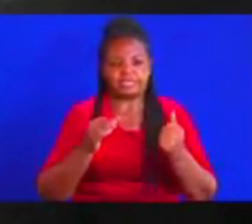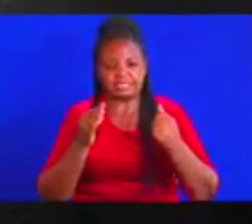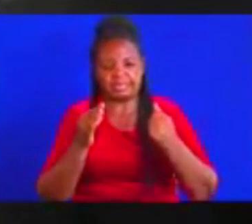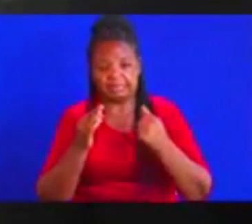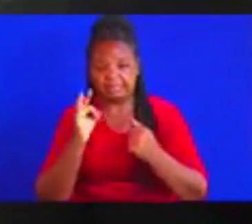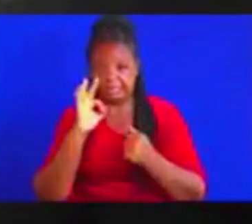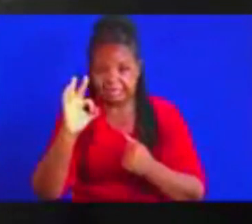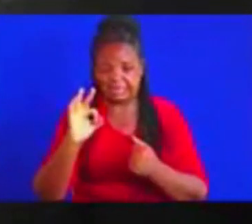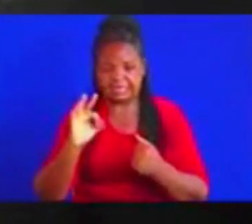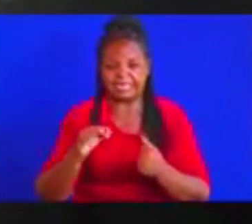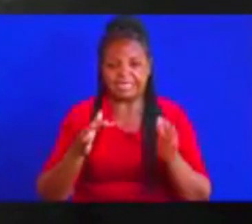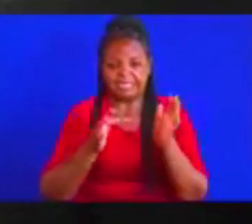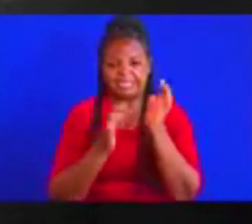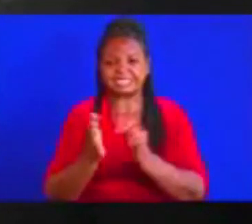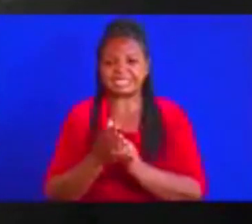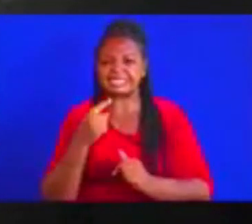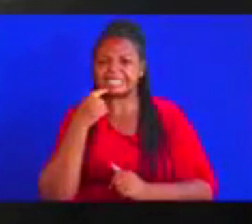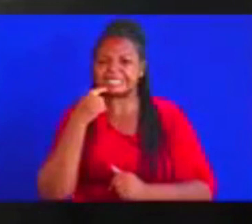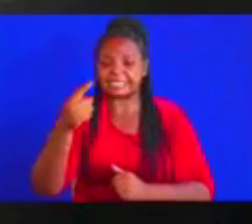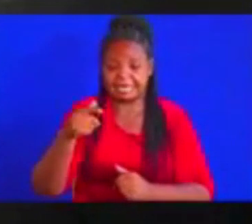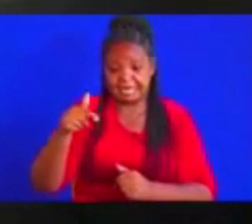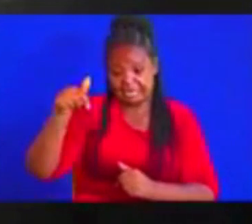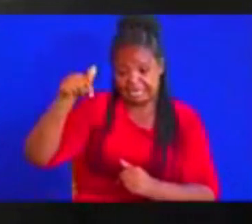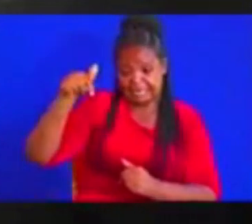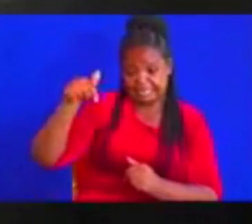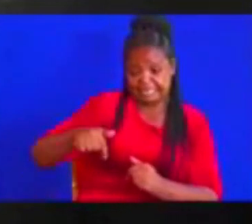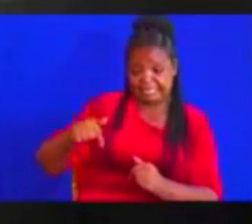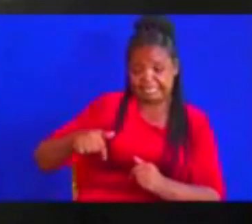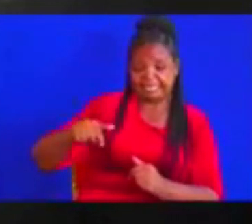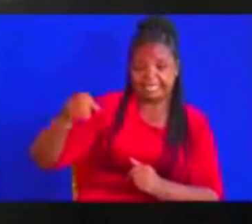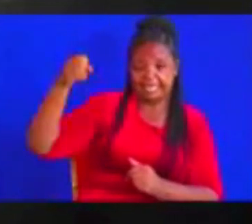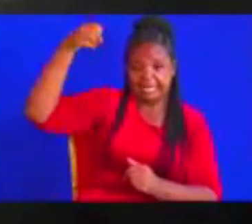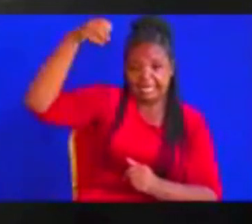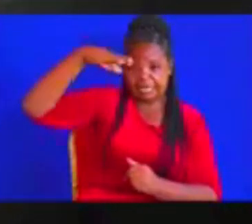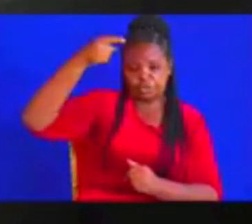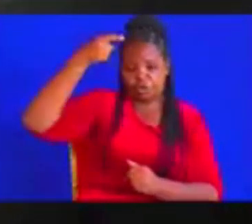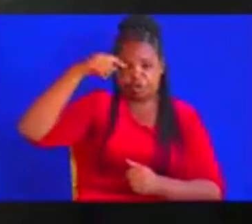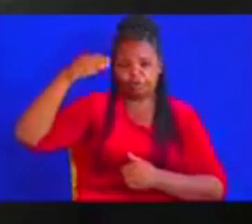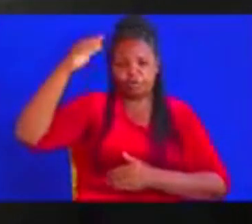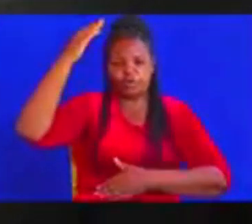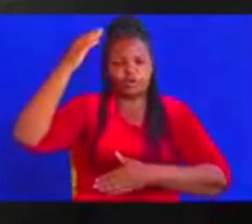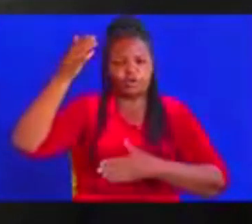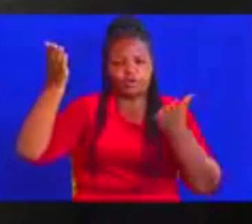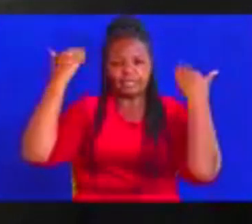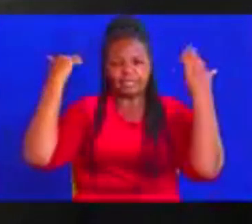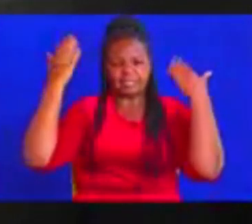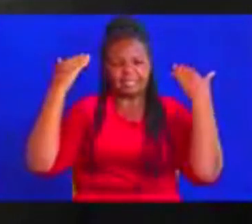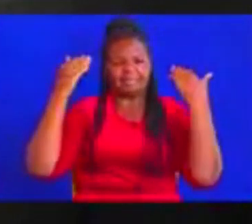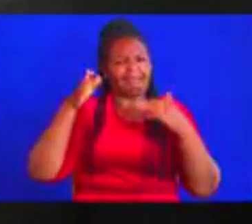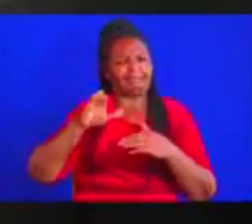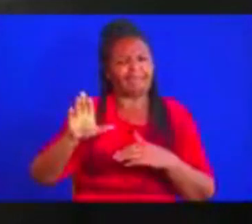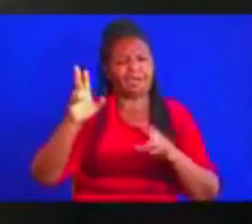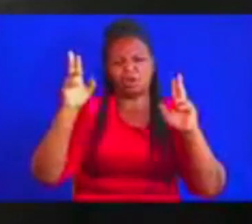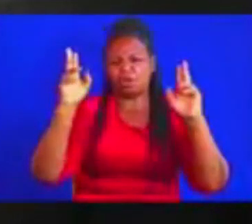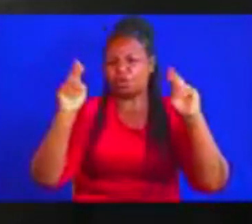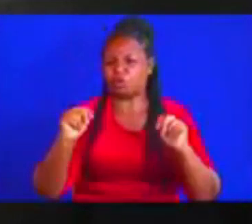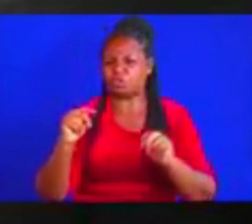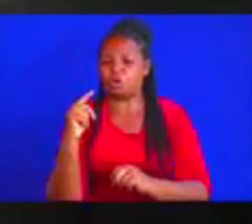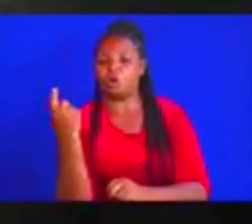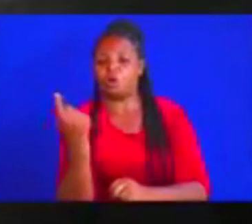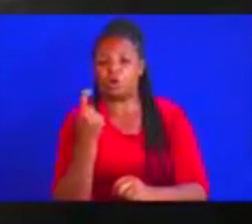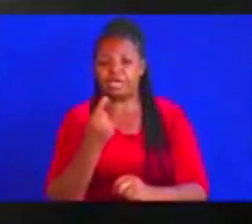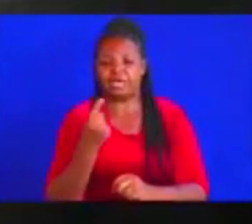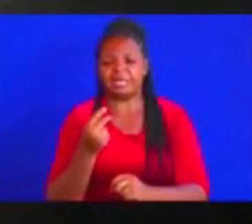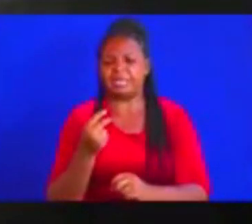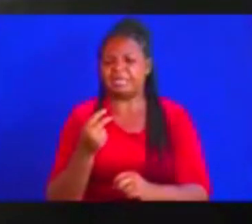saying. "And this is life eternal, that they might know thee, the only true